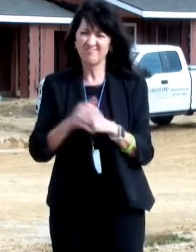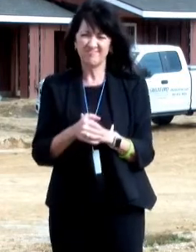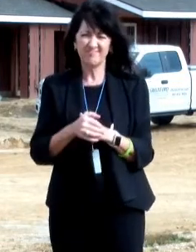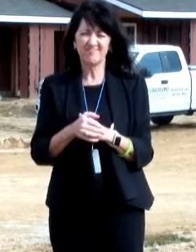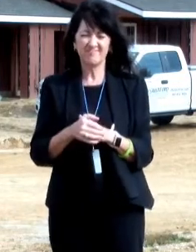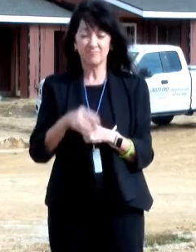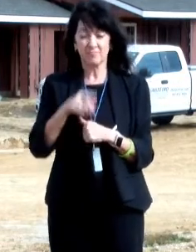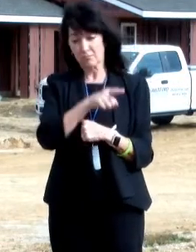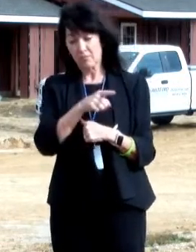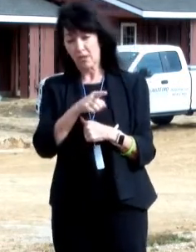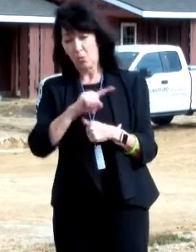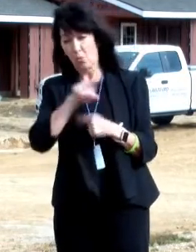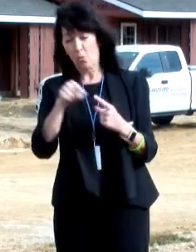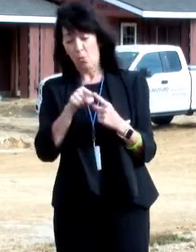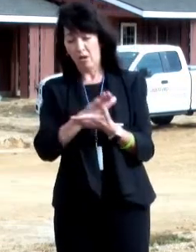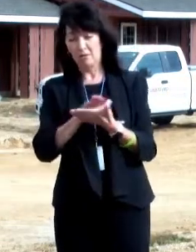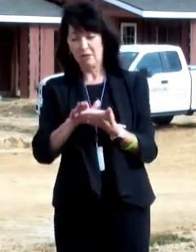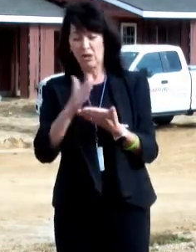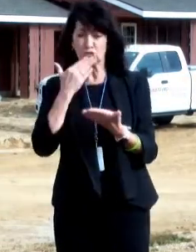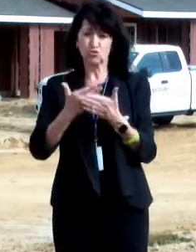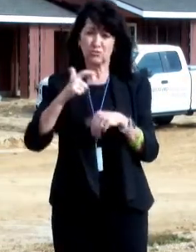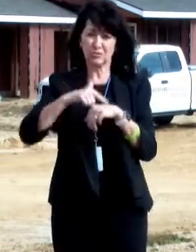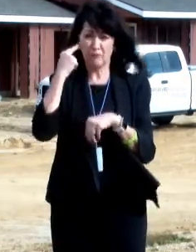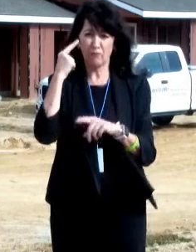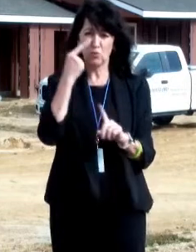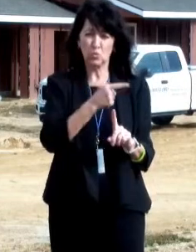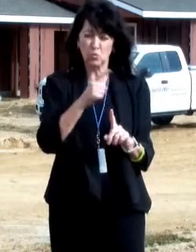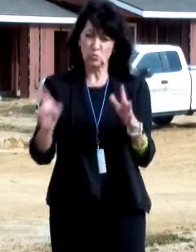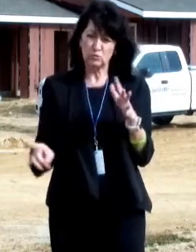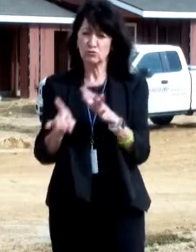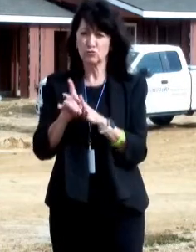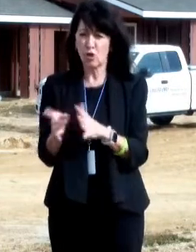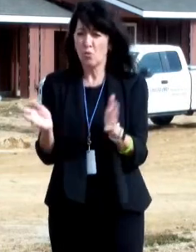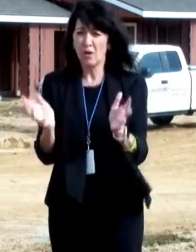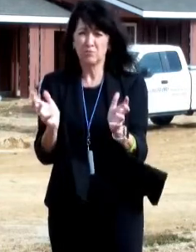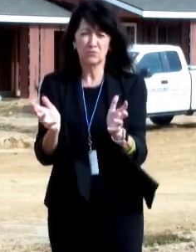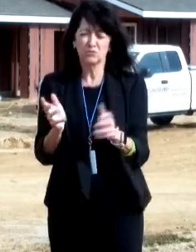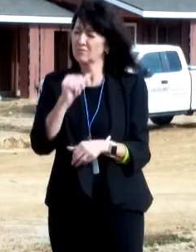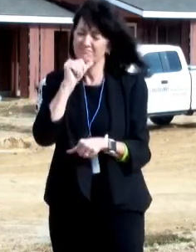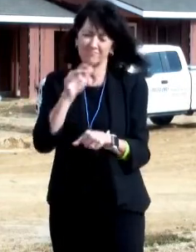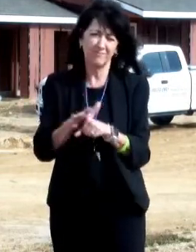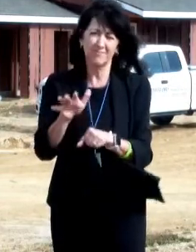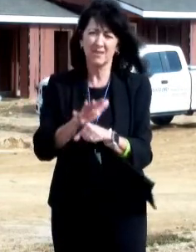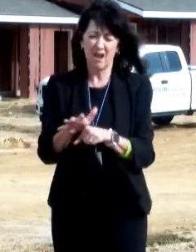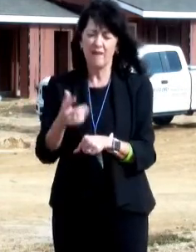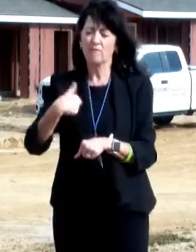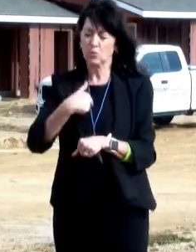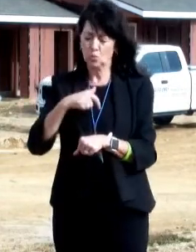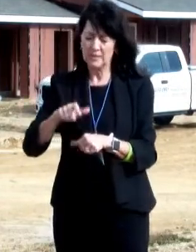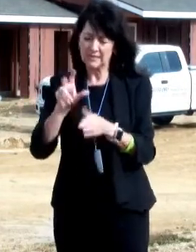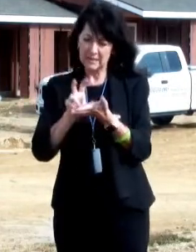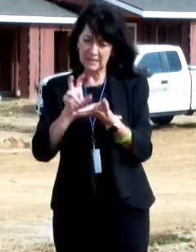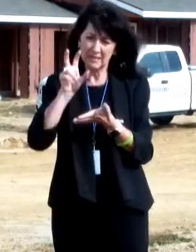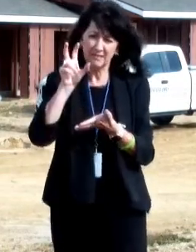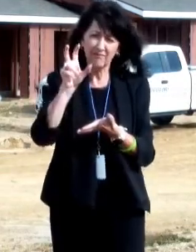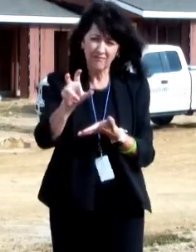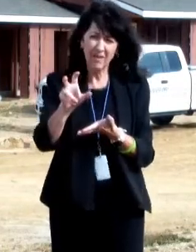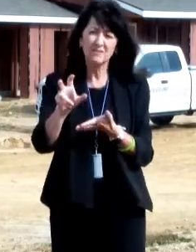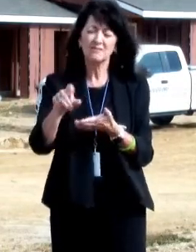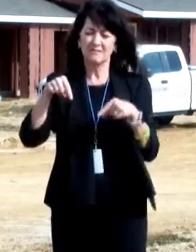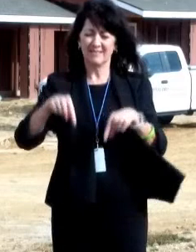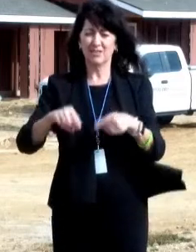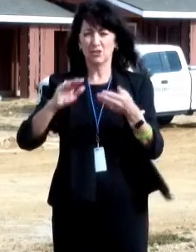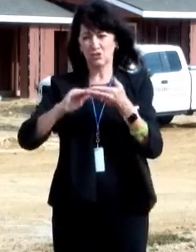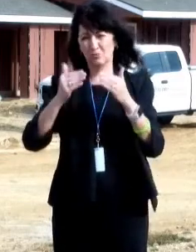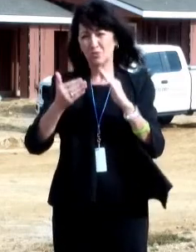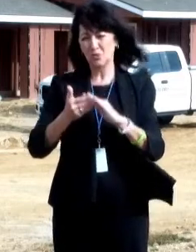it's convenient to you. We need investment to rebuild this community from the ground up. And folks,